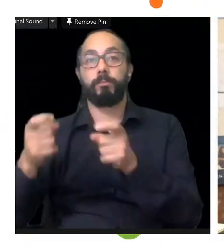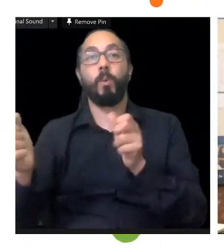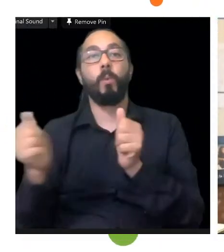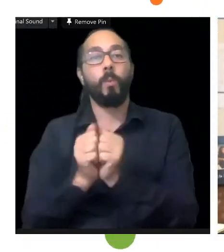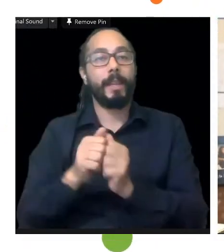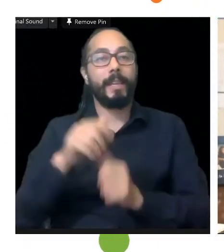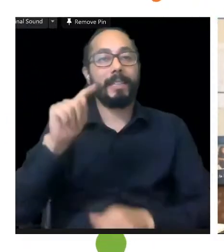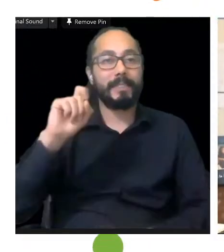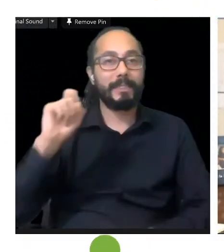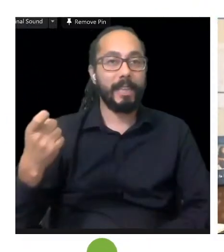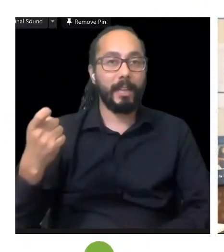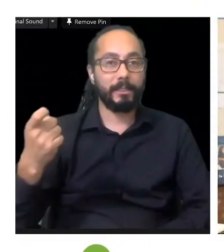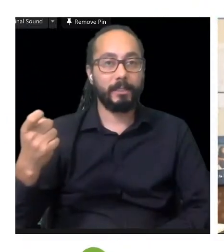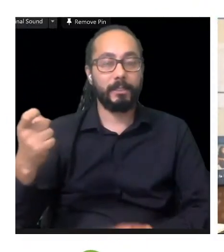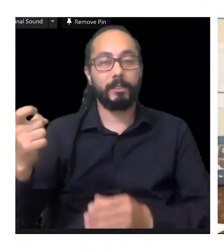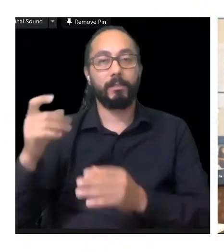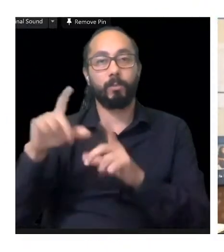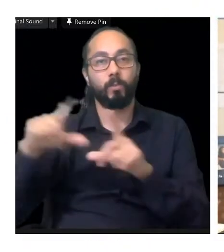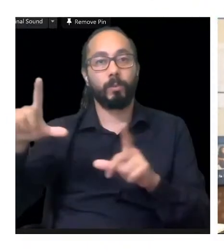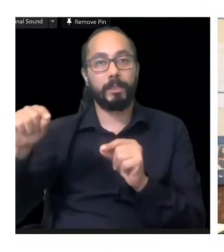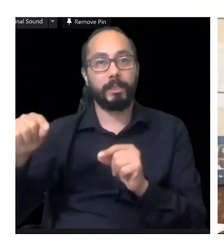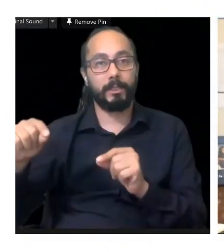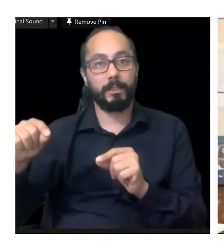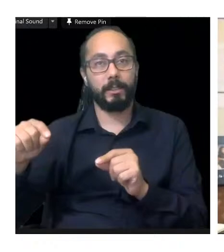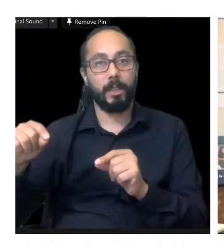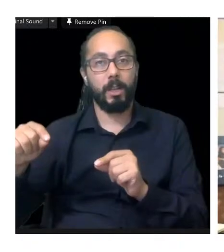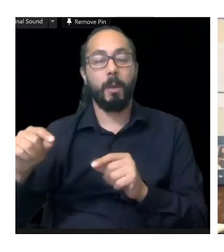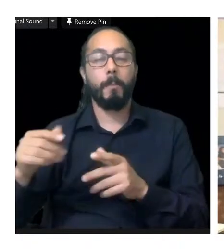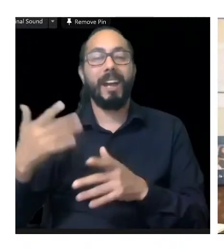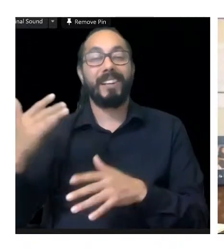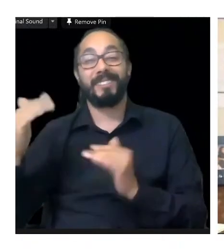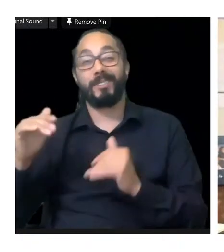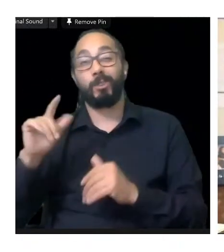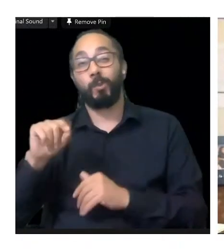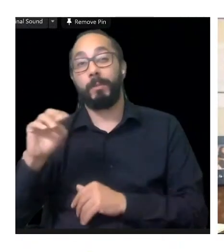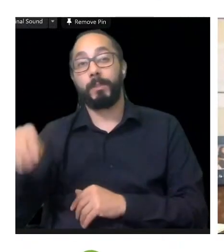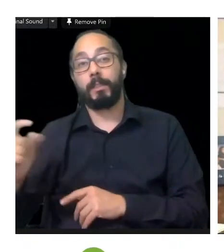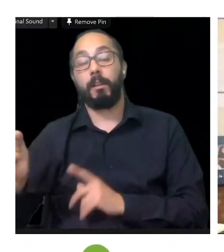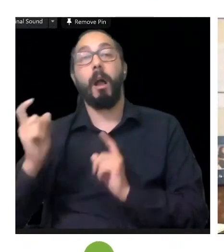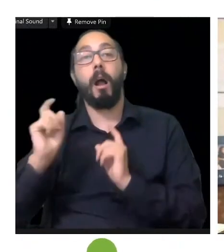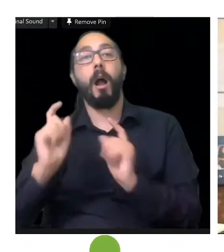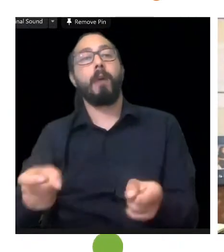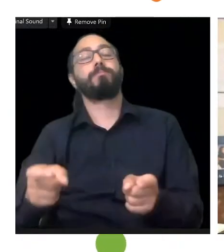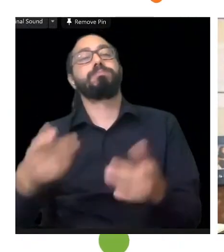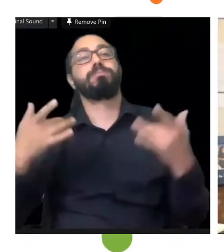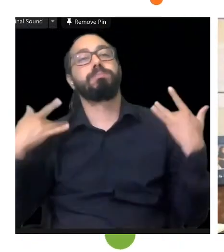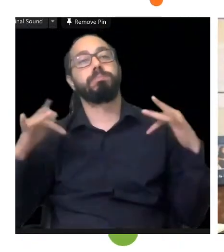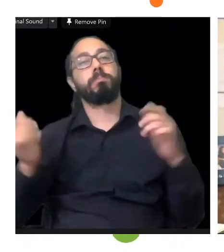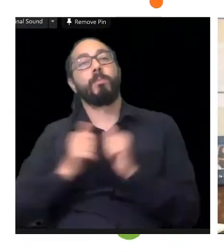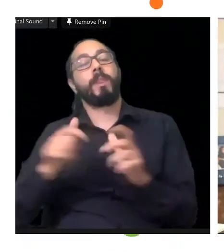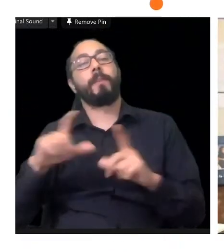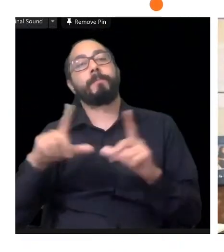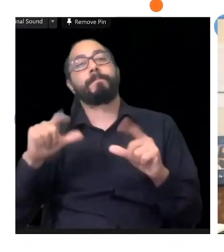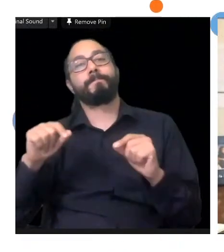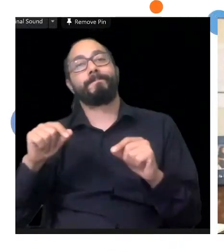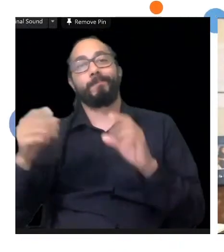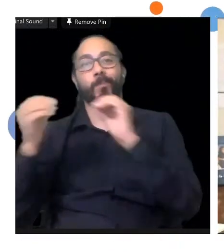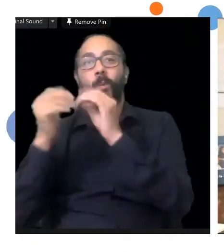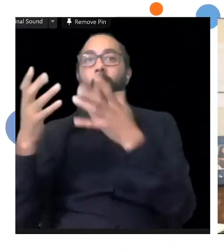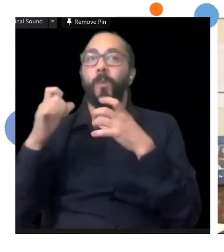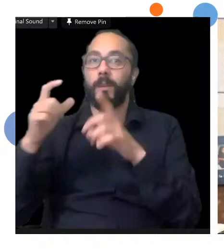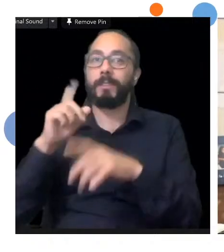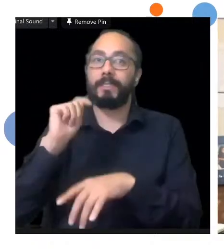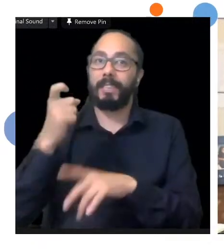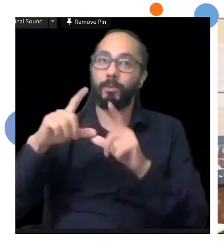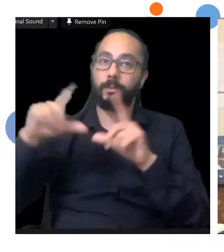versus 20% if it was just matched. And so I think there's something in that. You know, the number one thing that I think we're seeing in Nick's survey here is